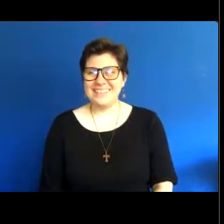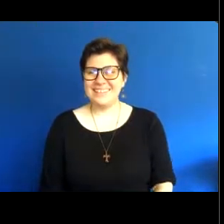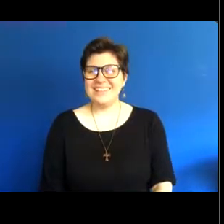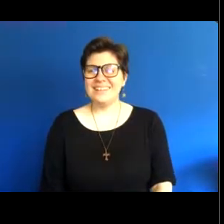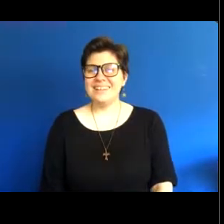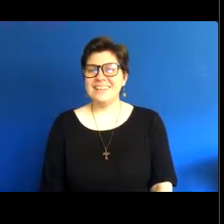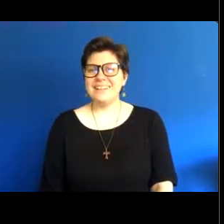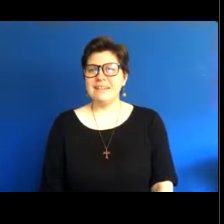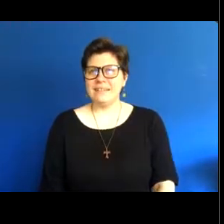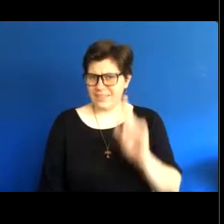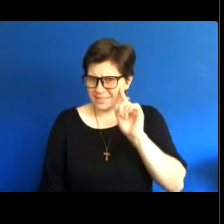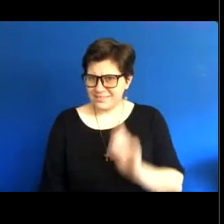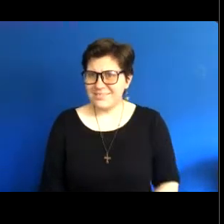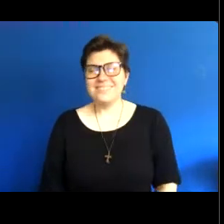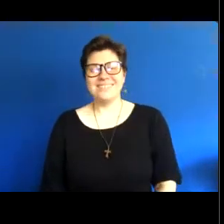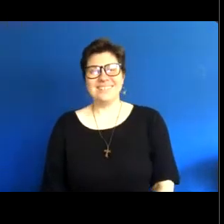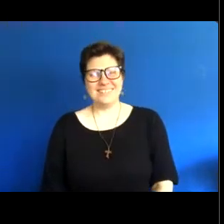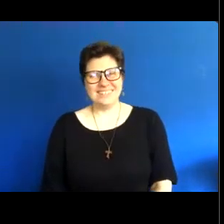I think.